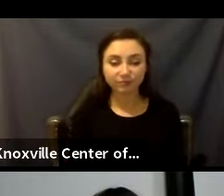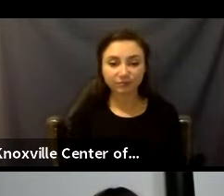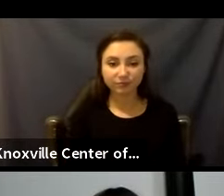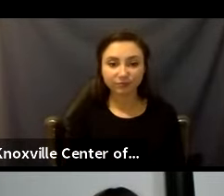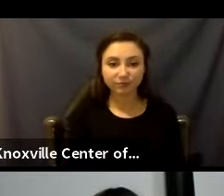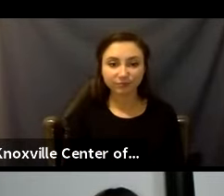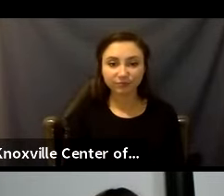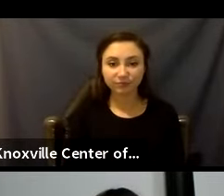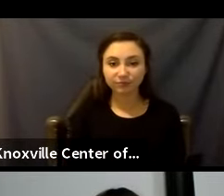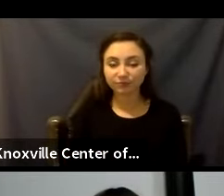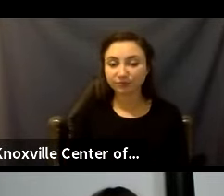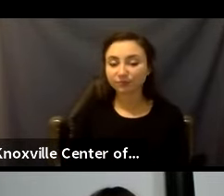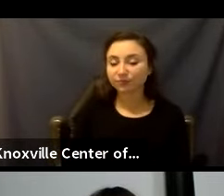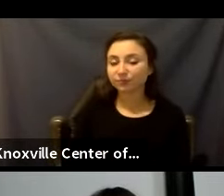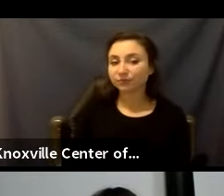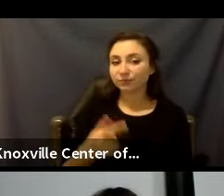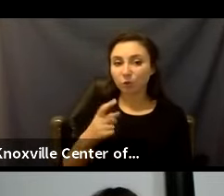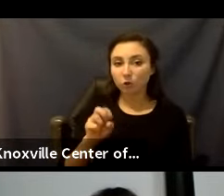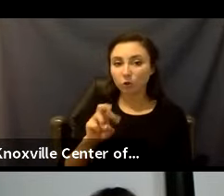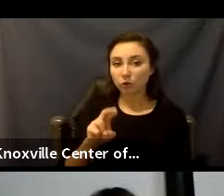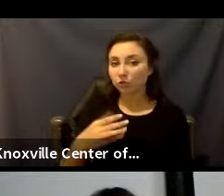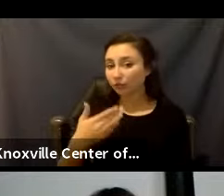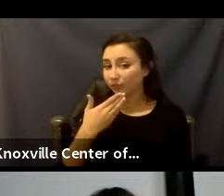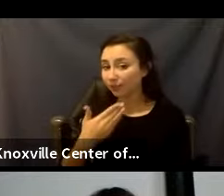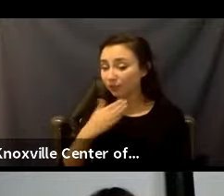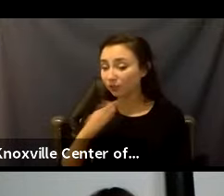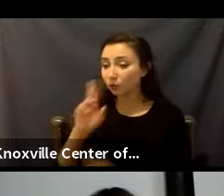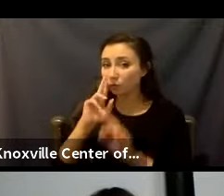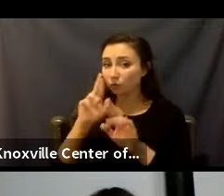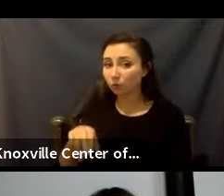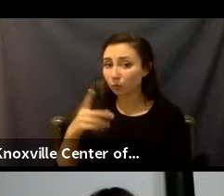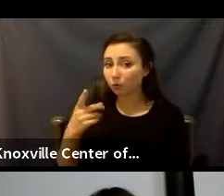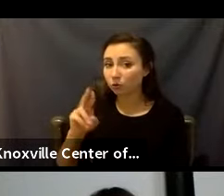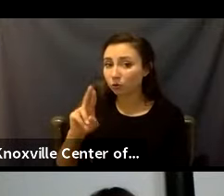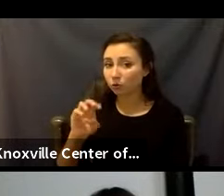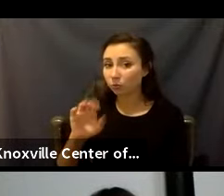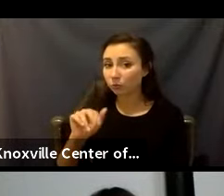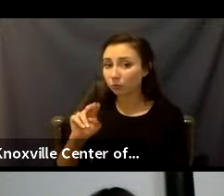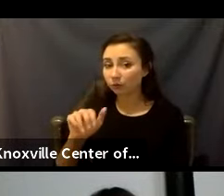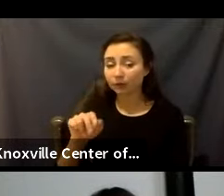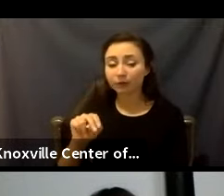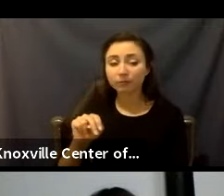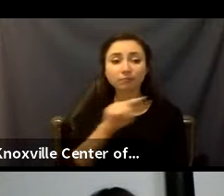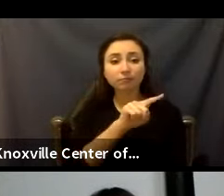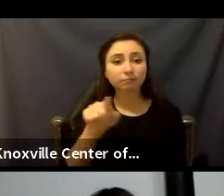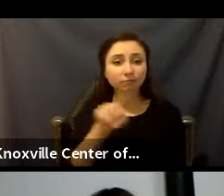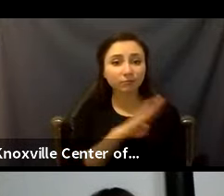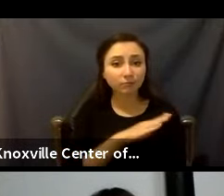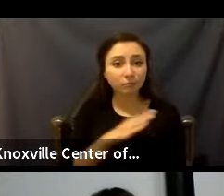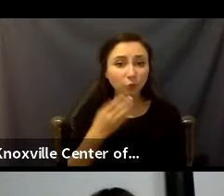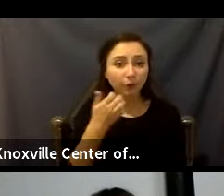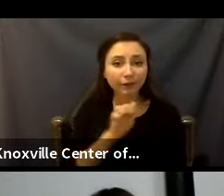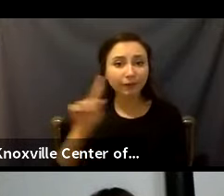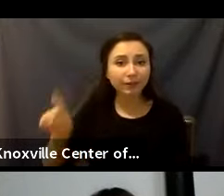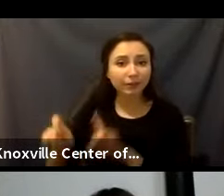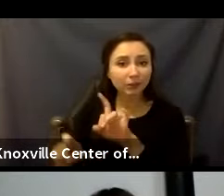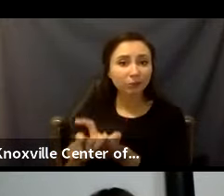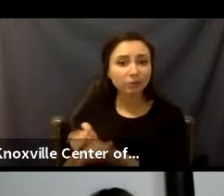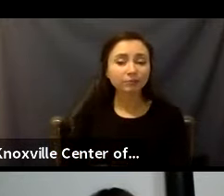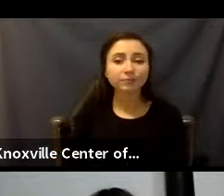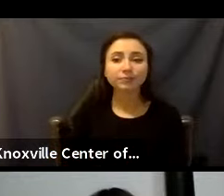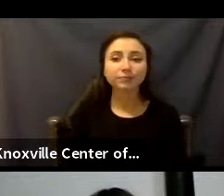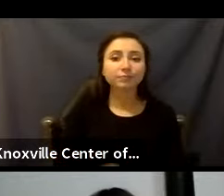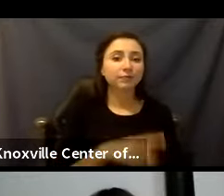Thank you for your report, Dr. Buchanan. Any questions from the board regarding that report?